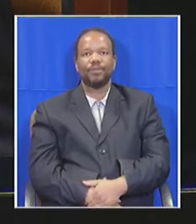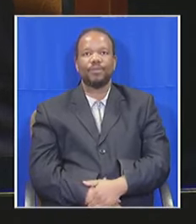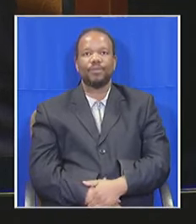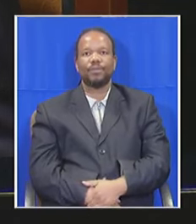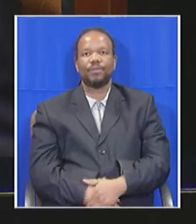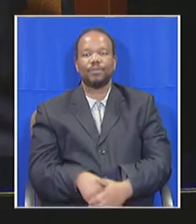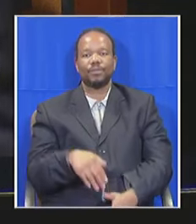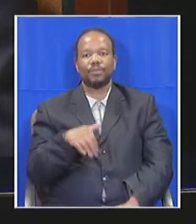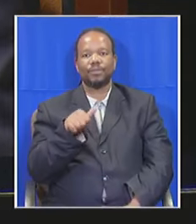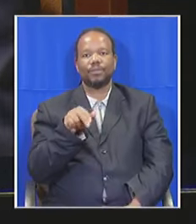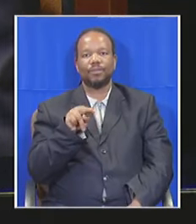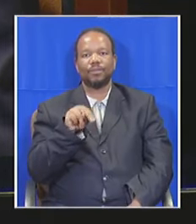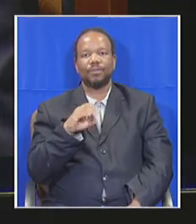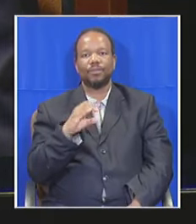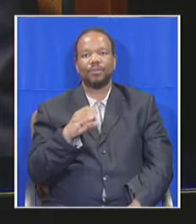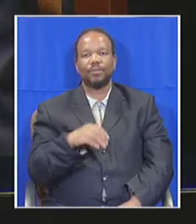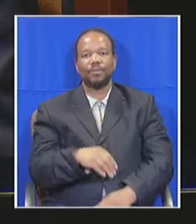ANC.